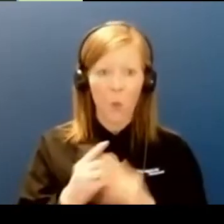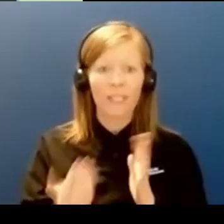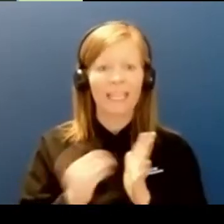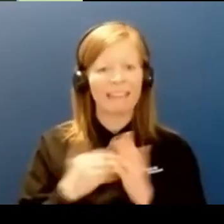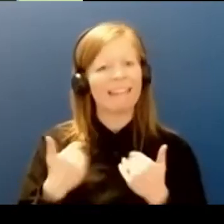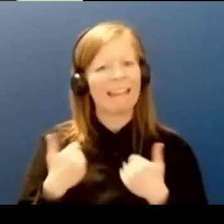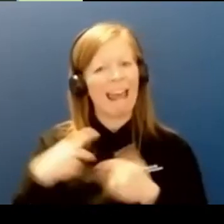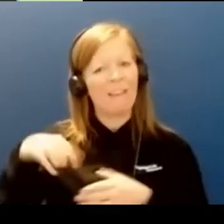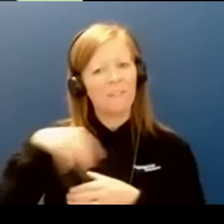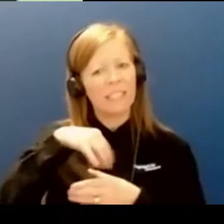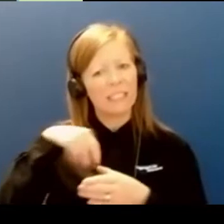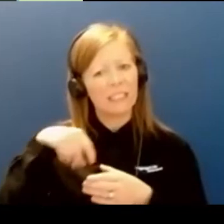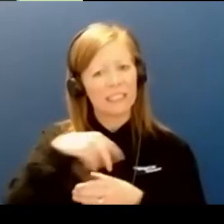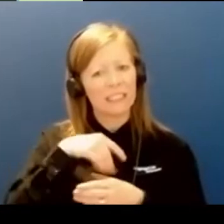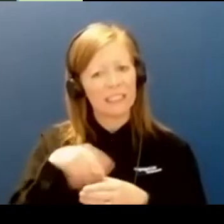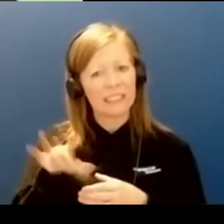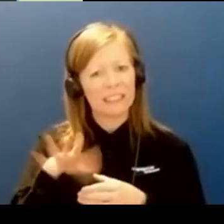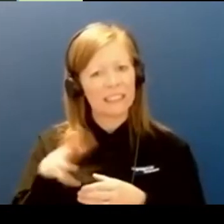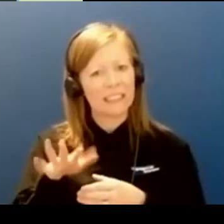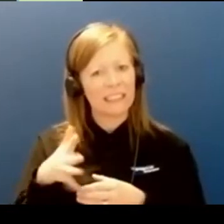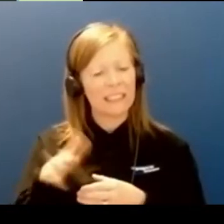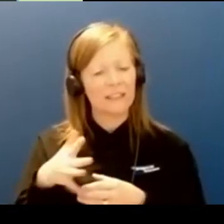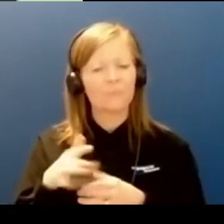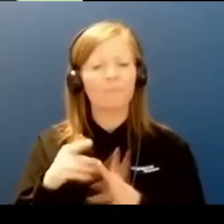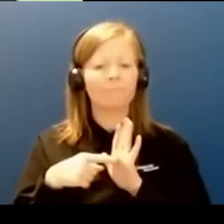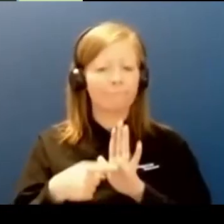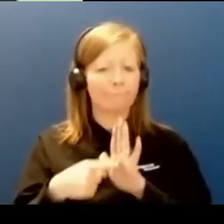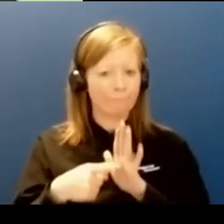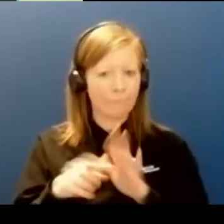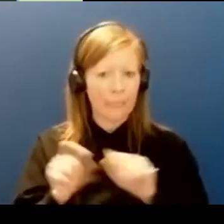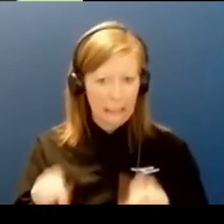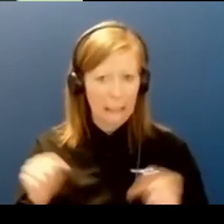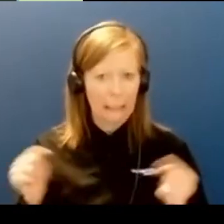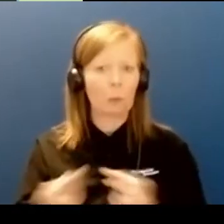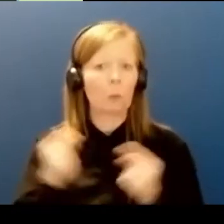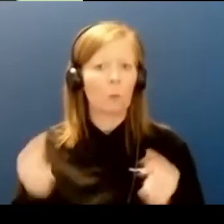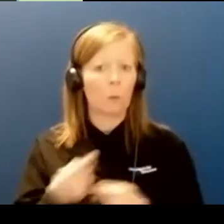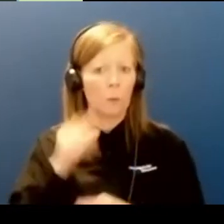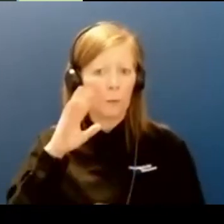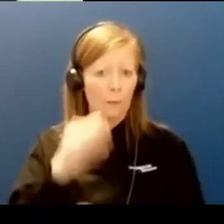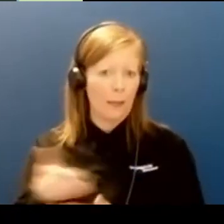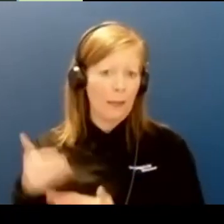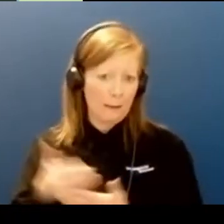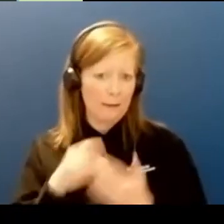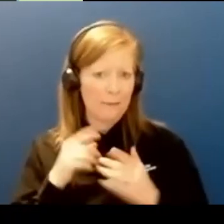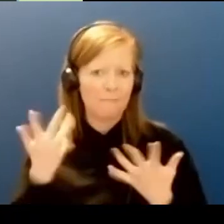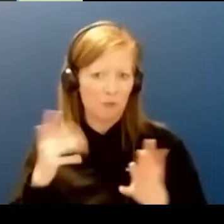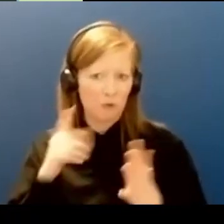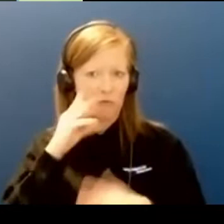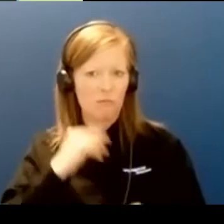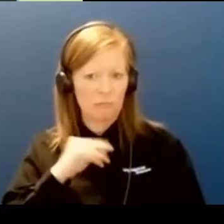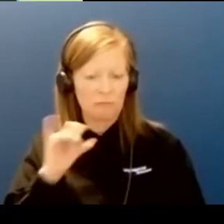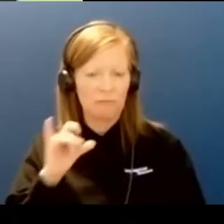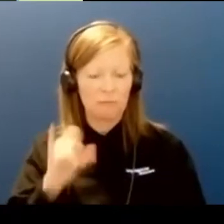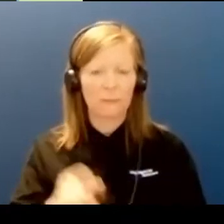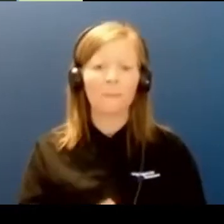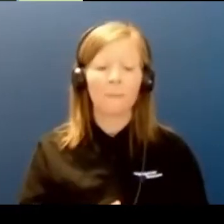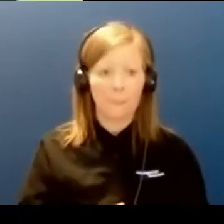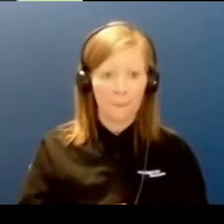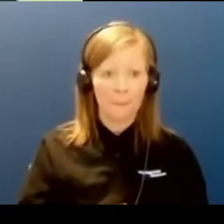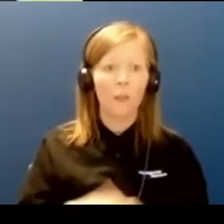some substances that they have been shown to cause harm to the babies. And now,